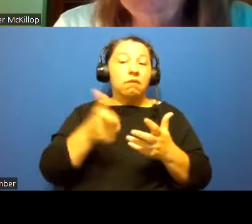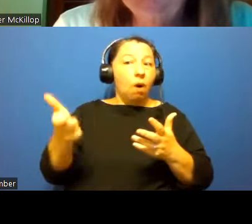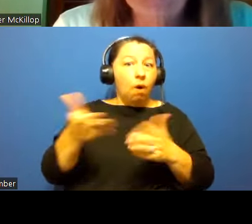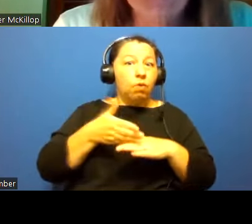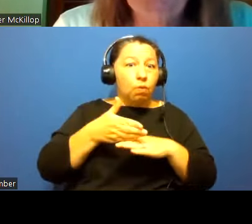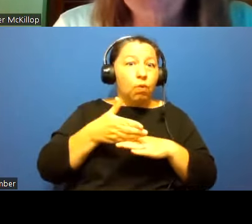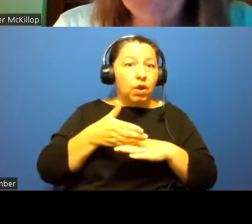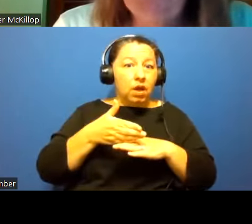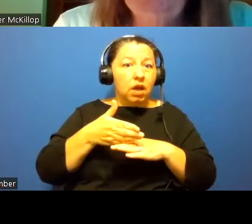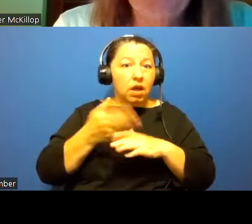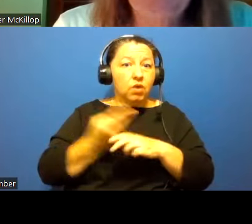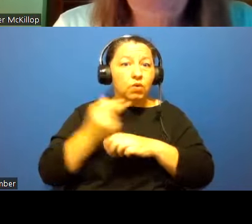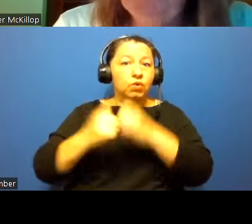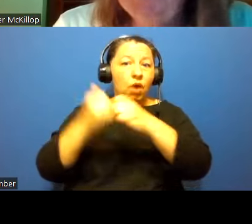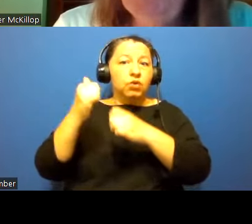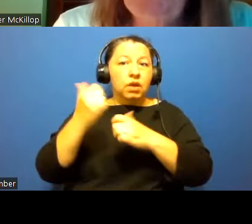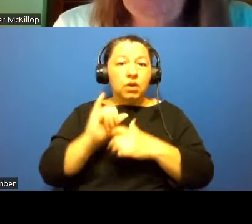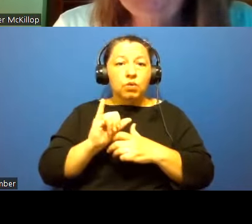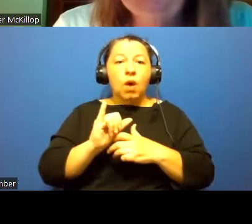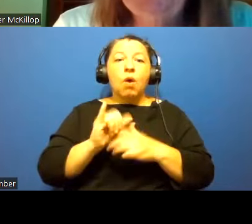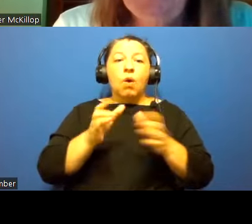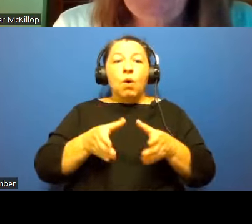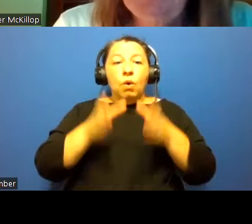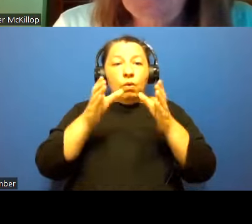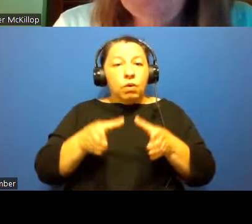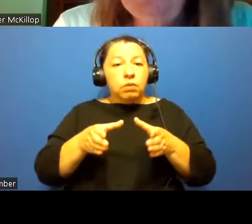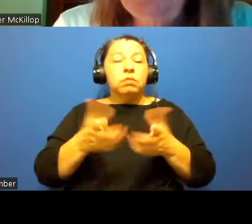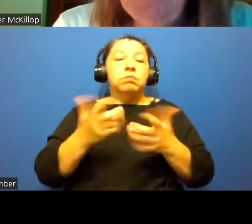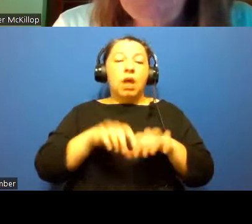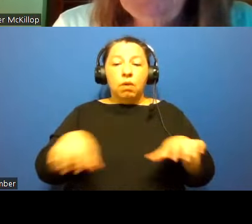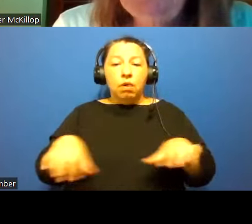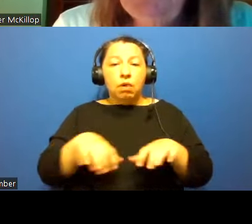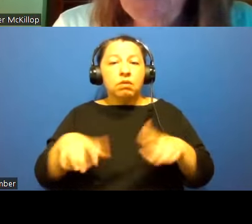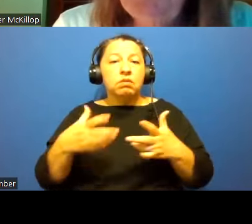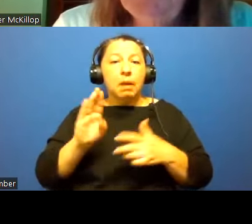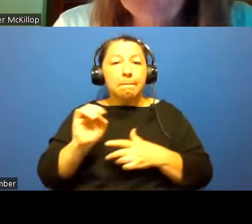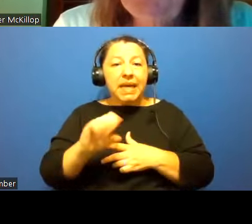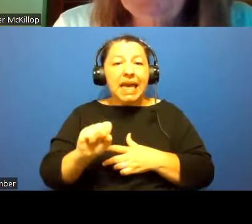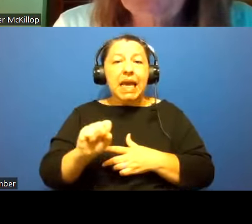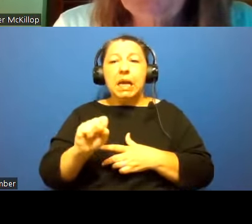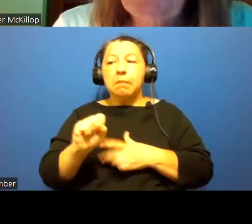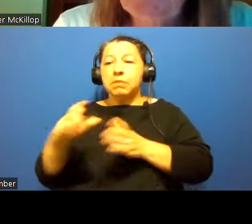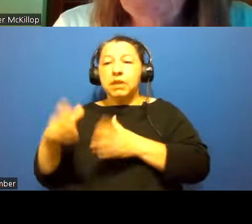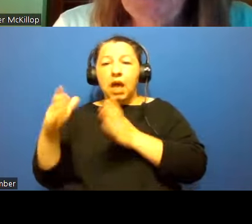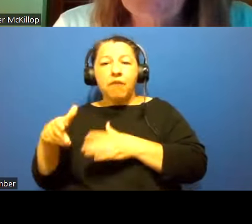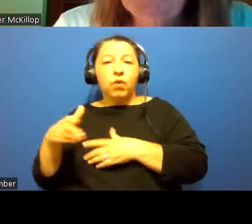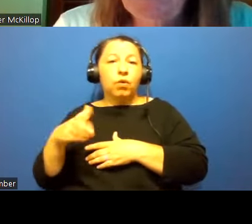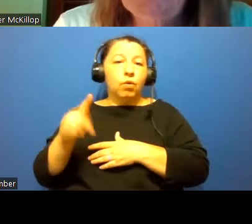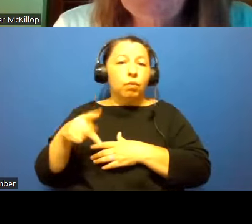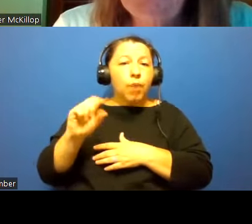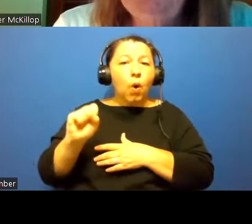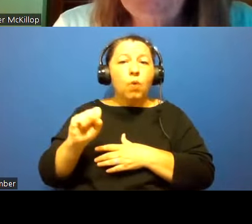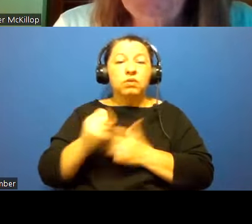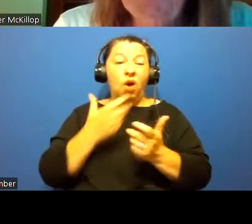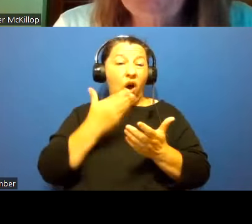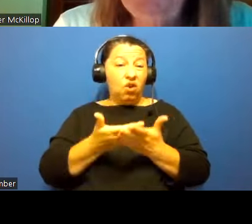and horizontal palmetto posts. On a good day, you might be able to see this from above.